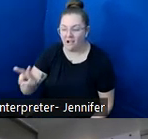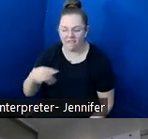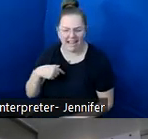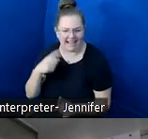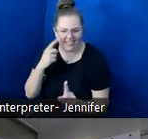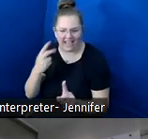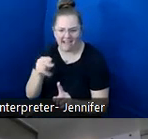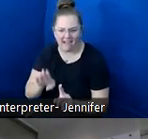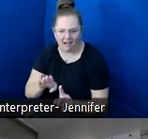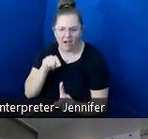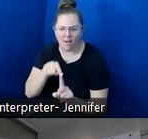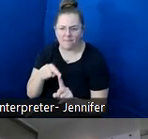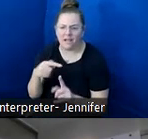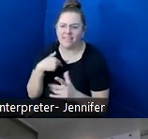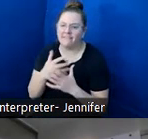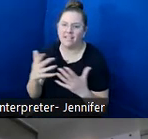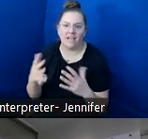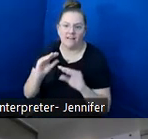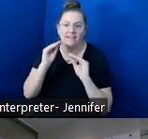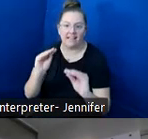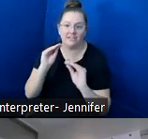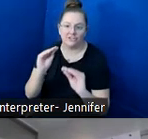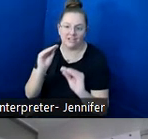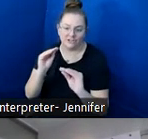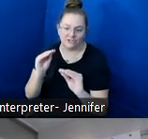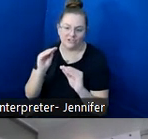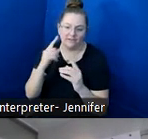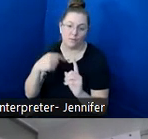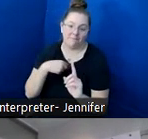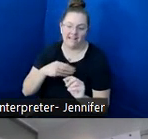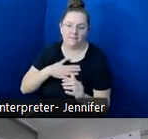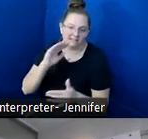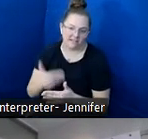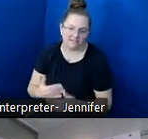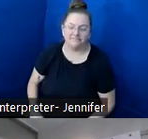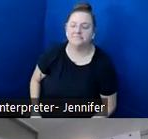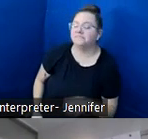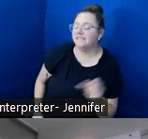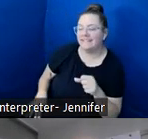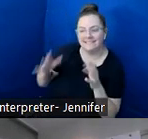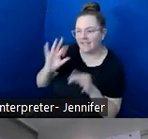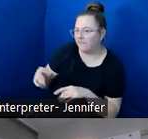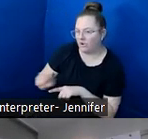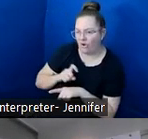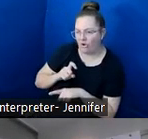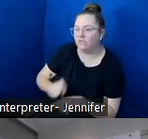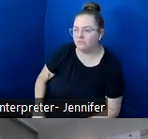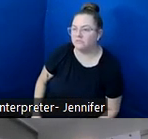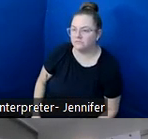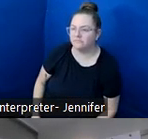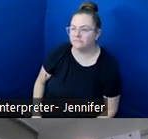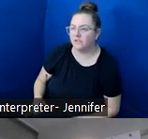they done a lot of education for me and my son. So yes, definitely give us a call if you have any questions